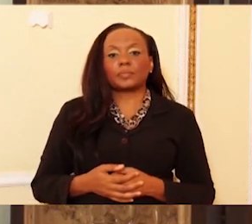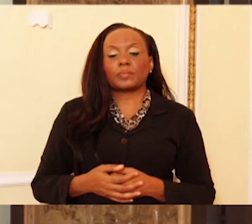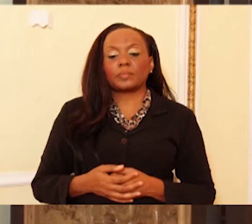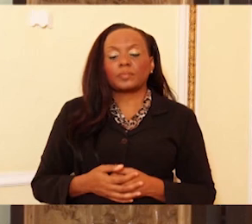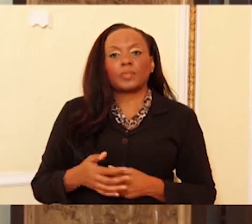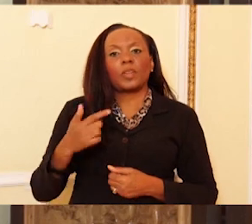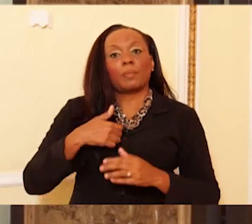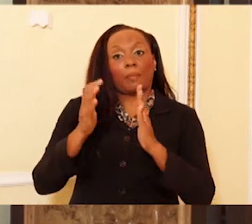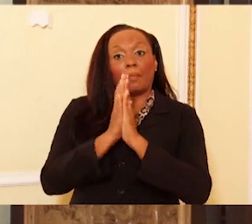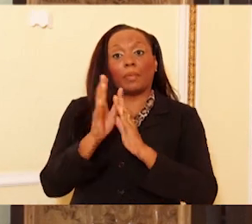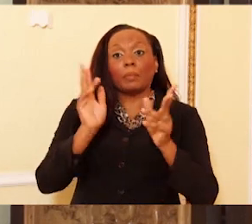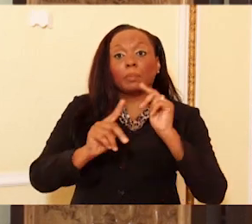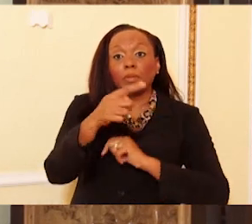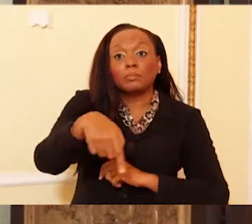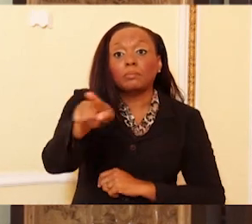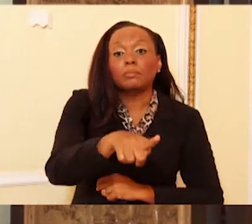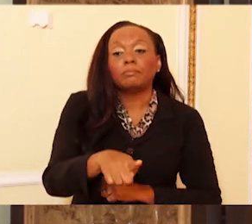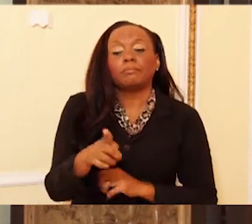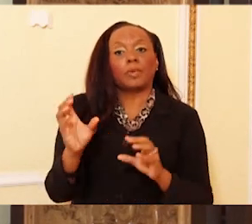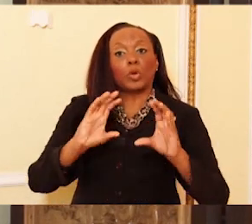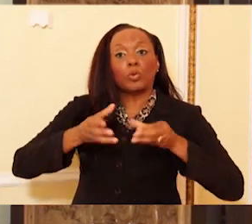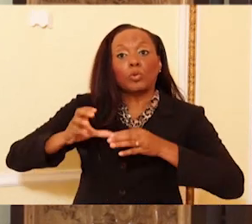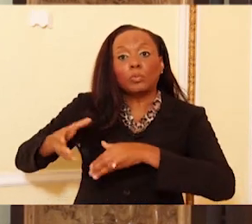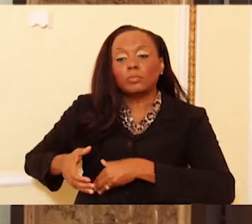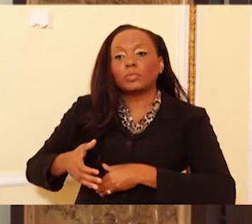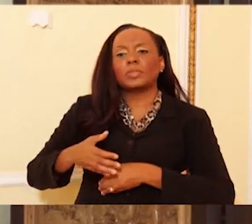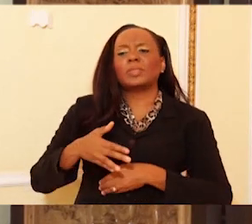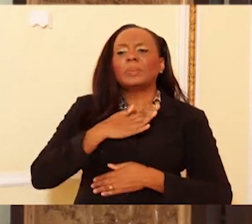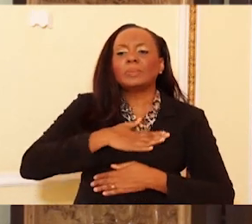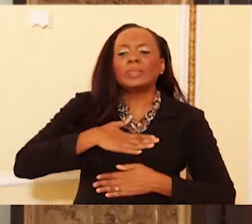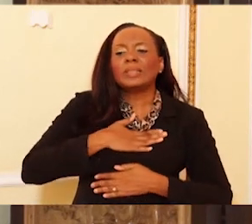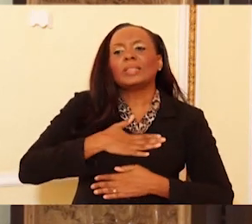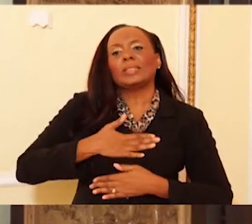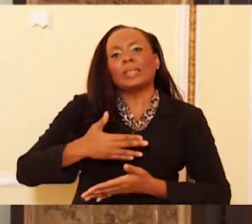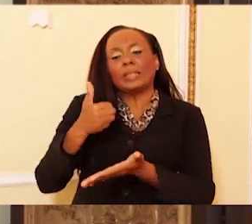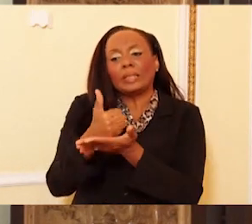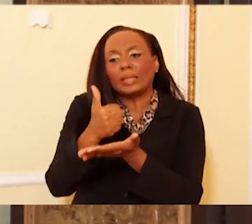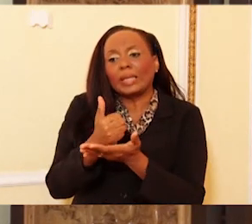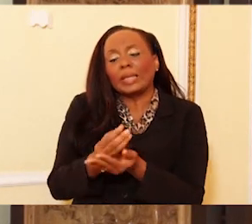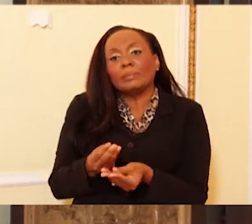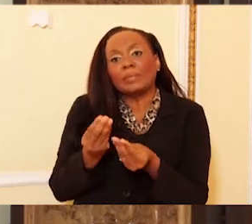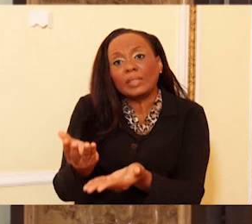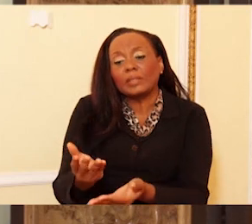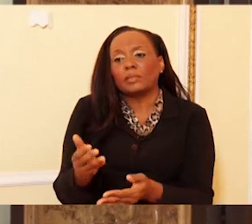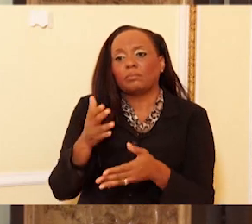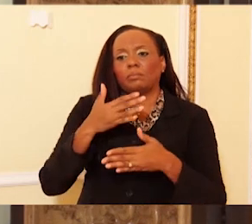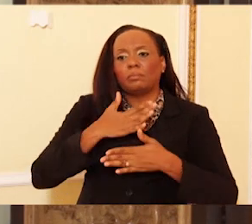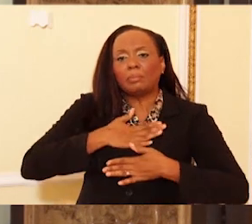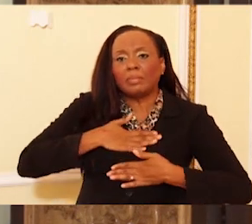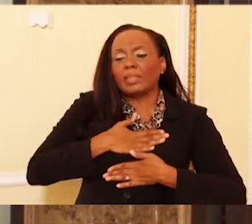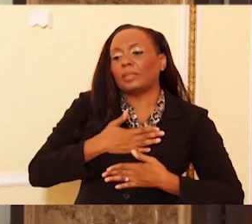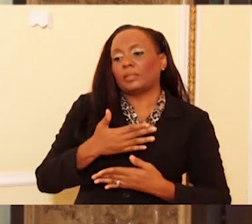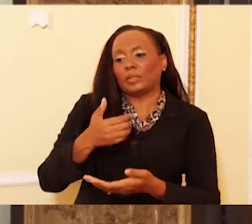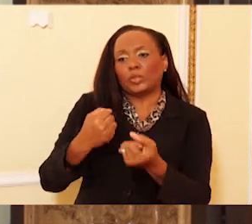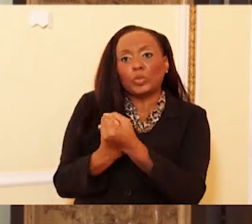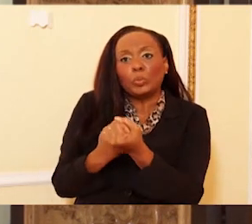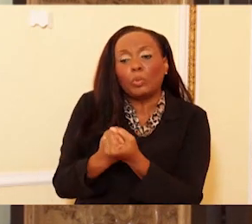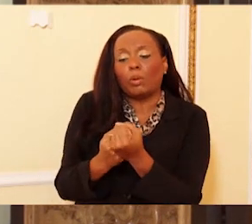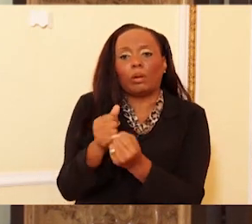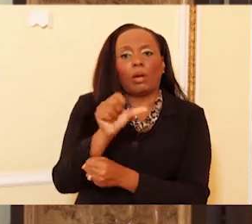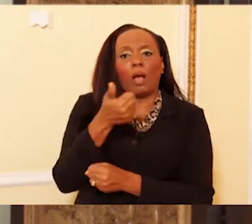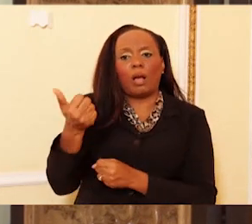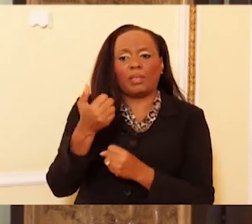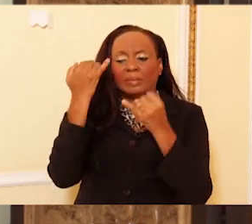and organisations. Please, please give what you can and continue to support the other community